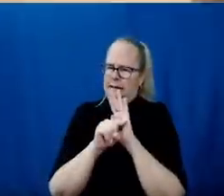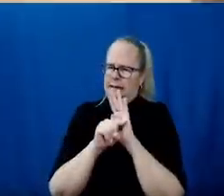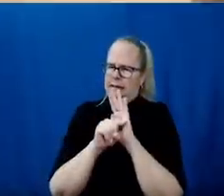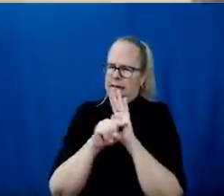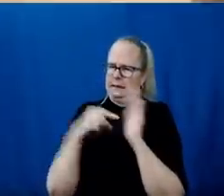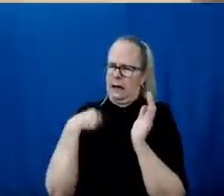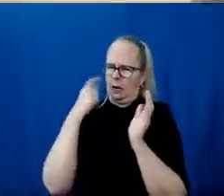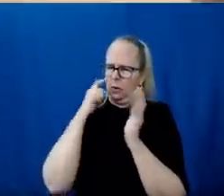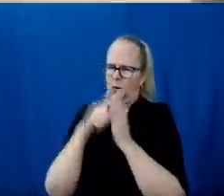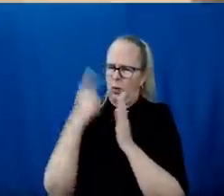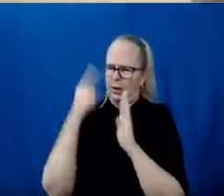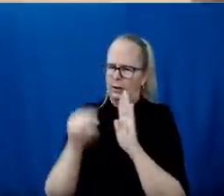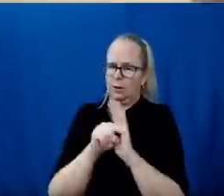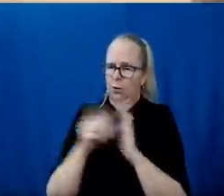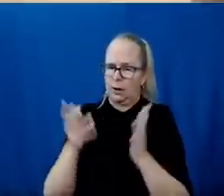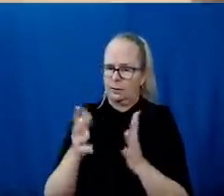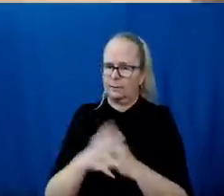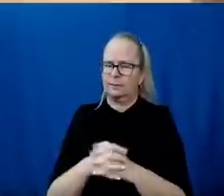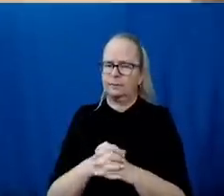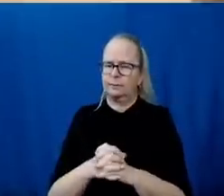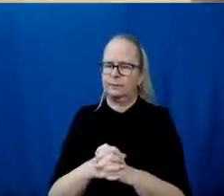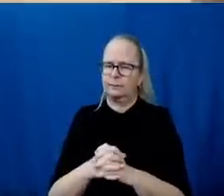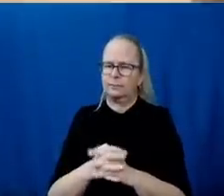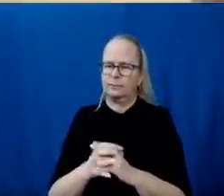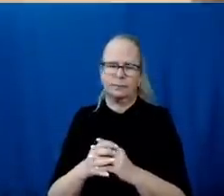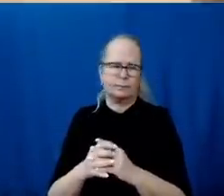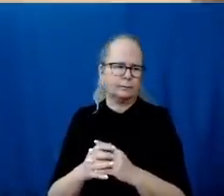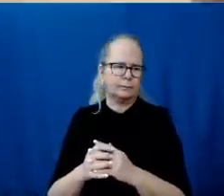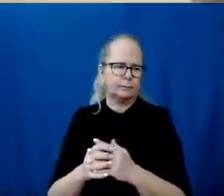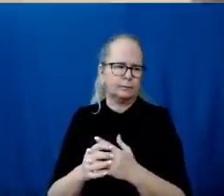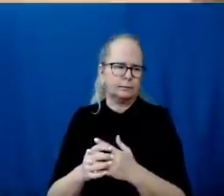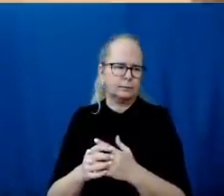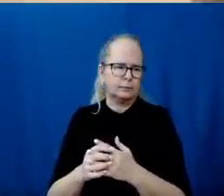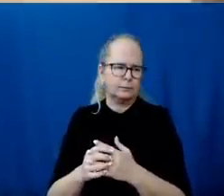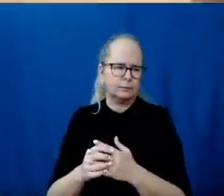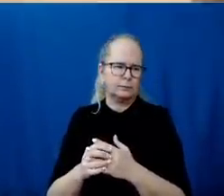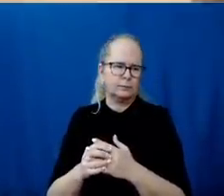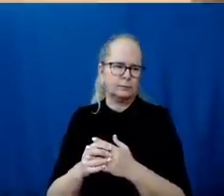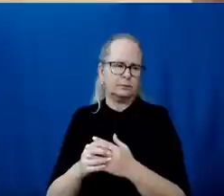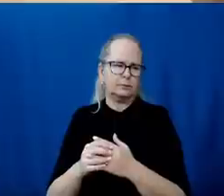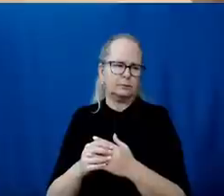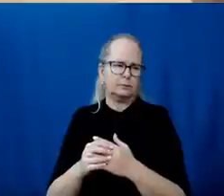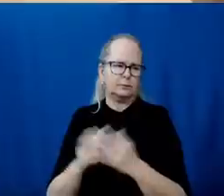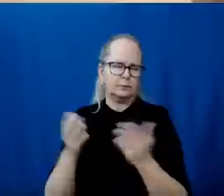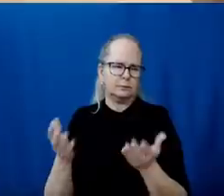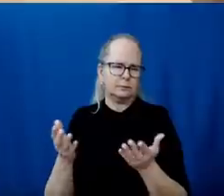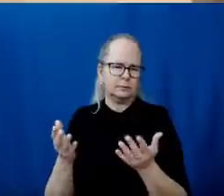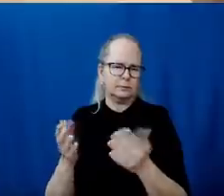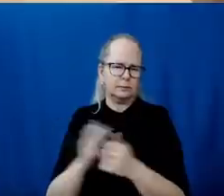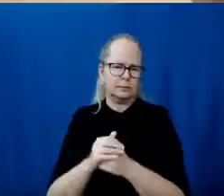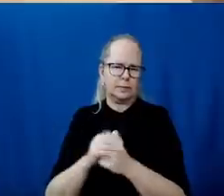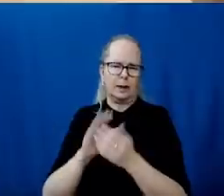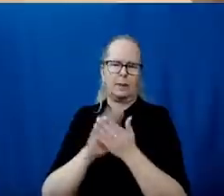the only downside I see to this potentially is that it will